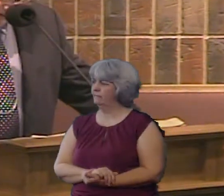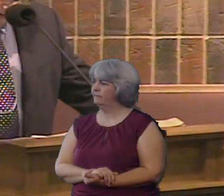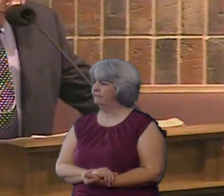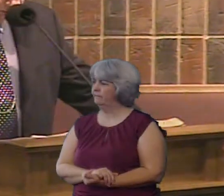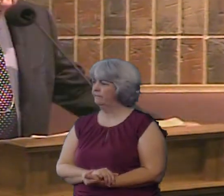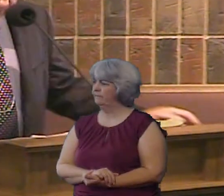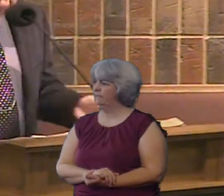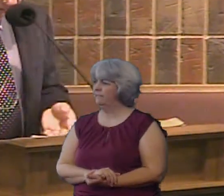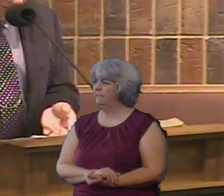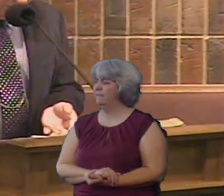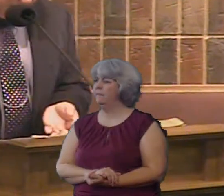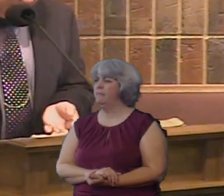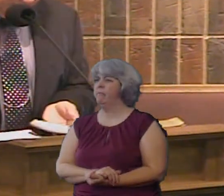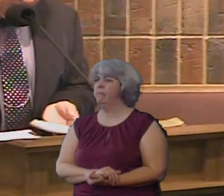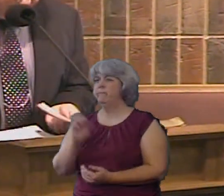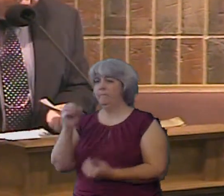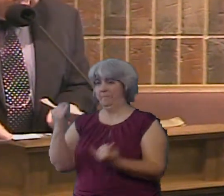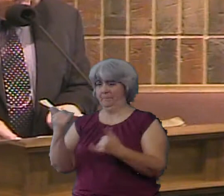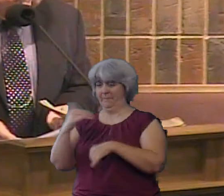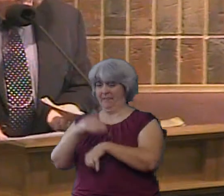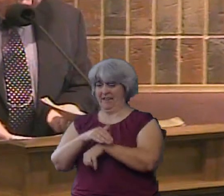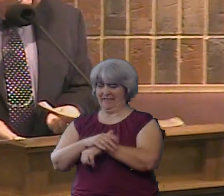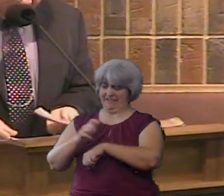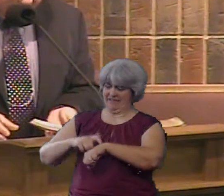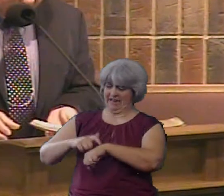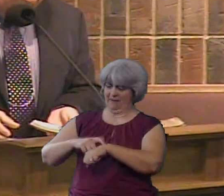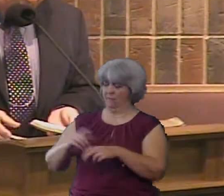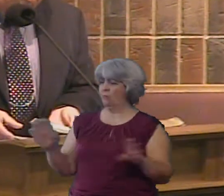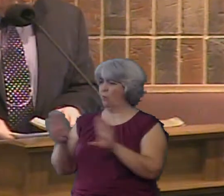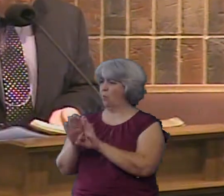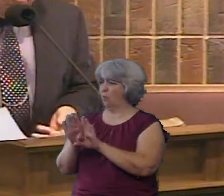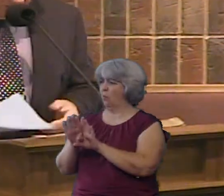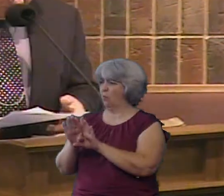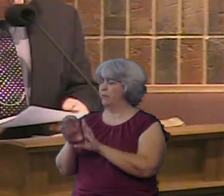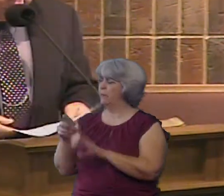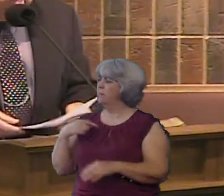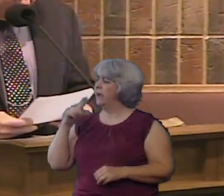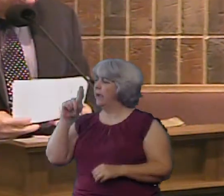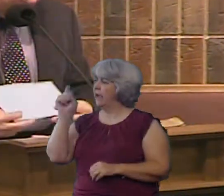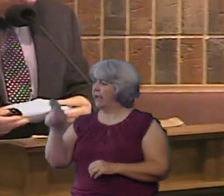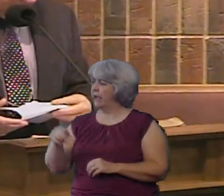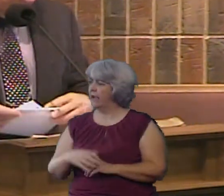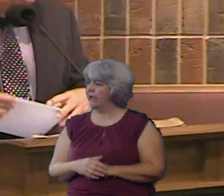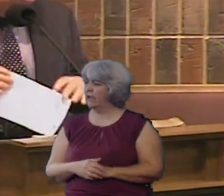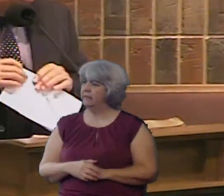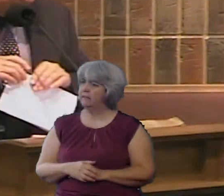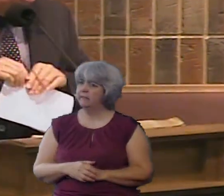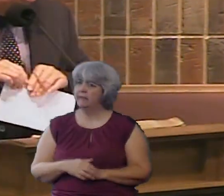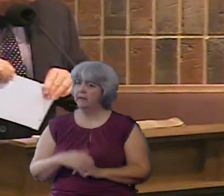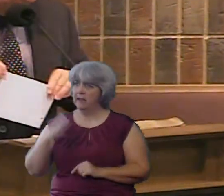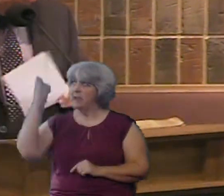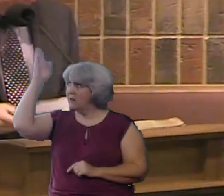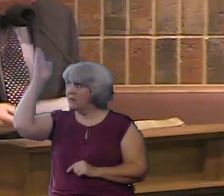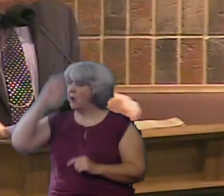So I'll ask you as we conclude this evening, if God wished those things for you tonight,